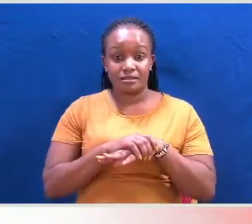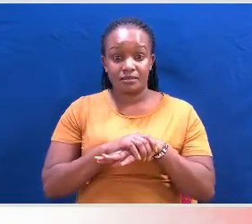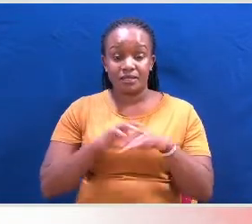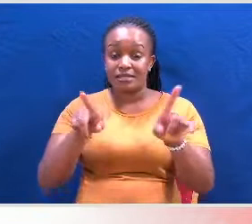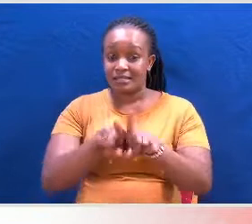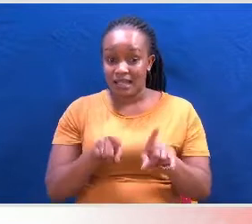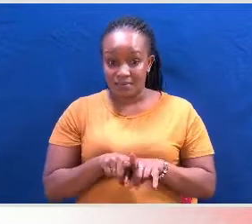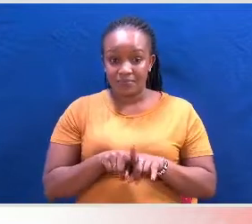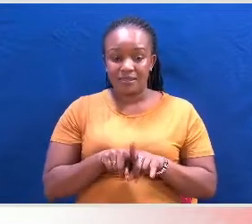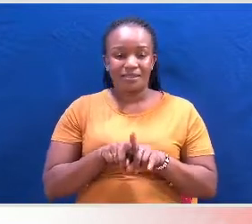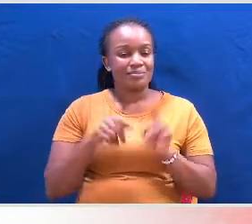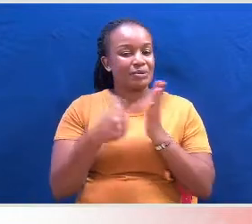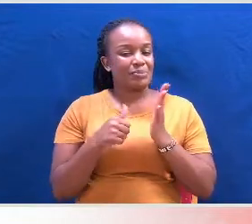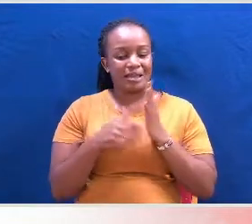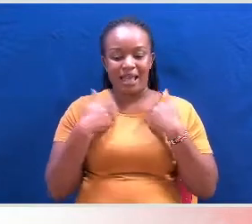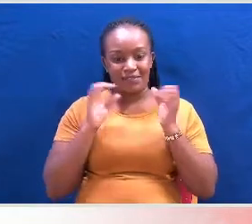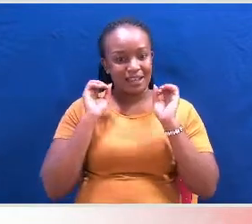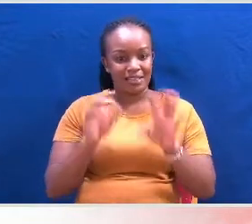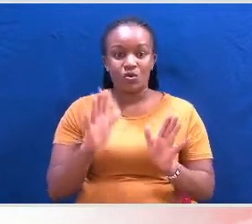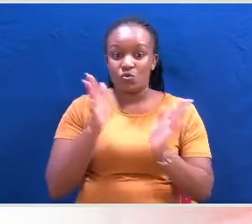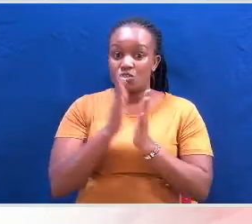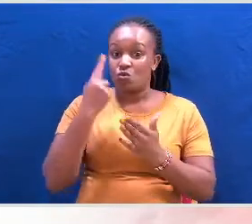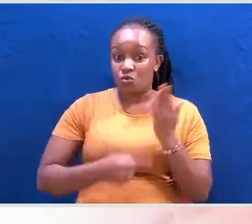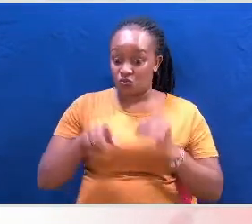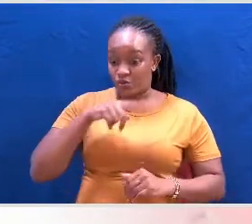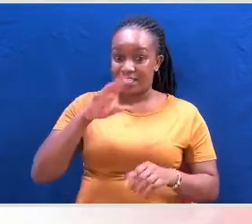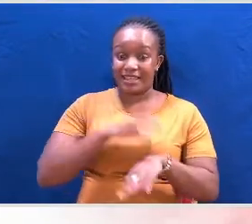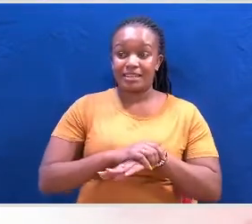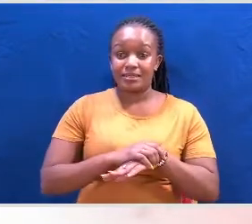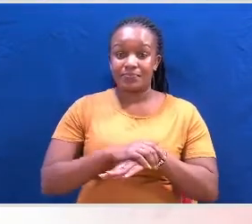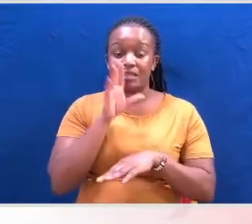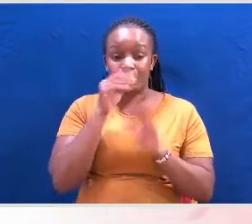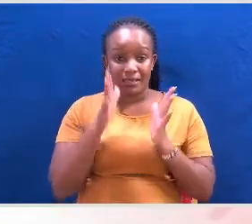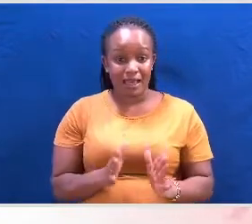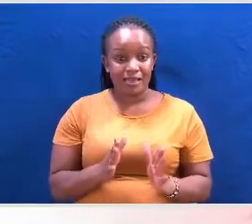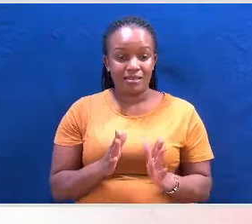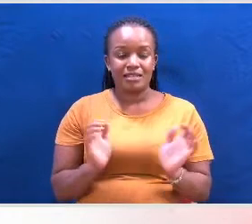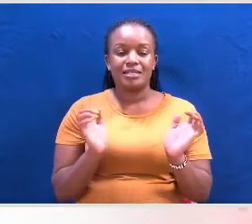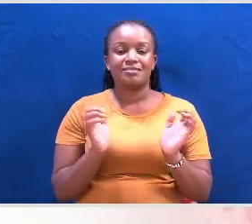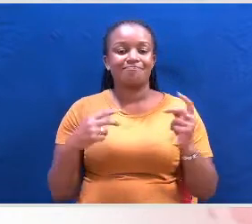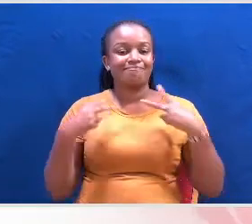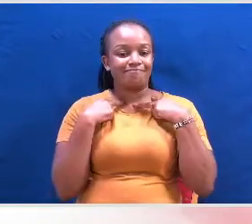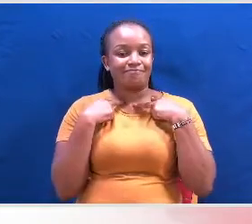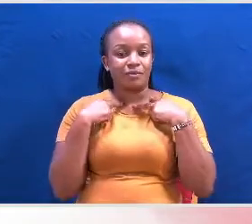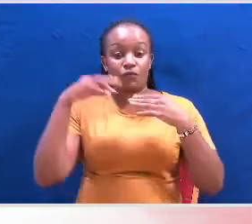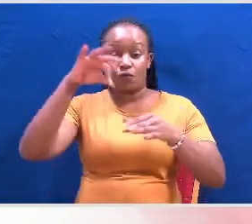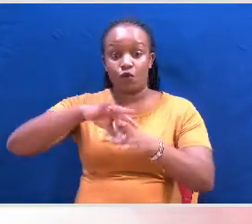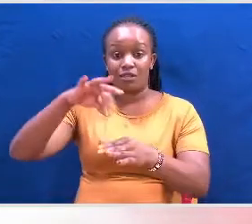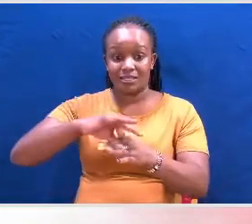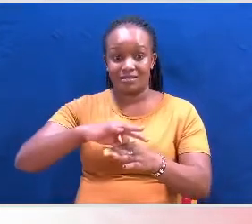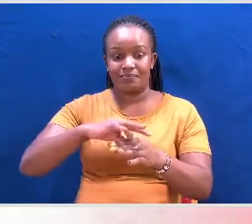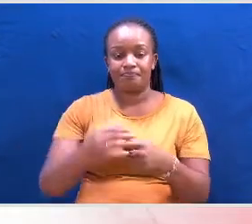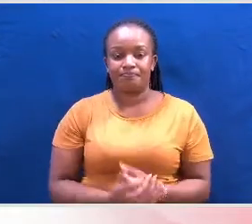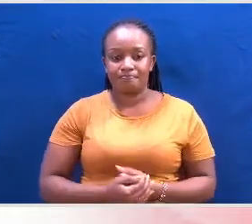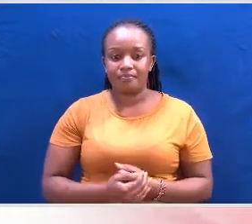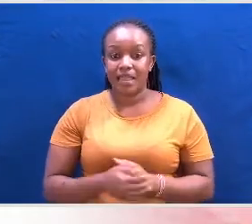And we have no issue with what you get. The Speaker is specifically barred from voting